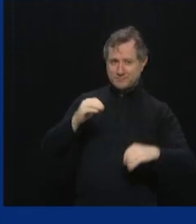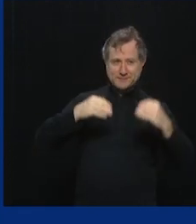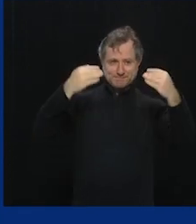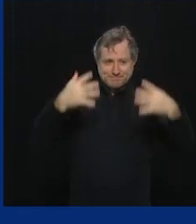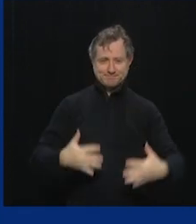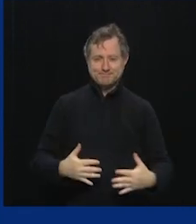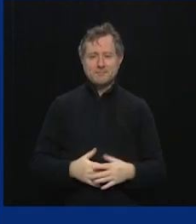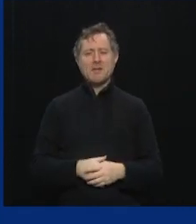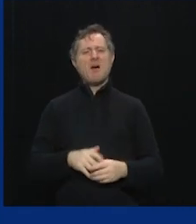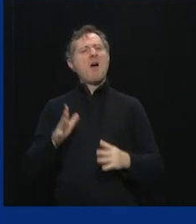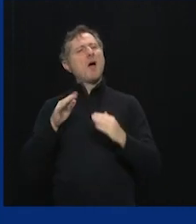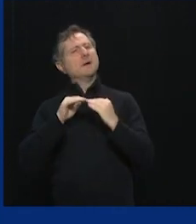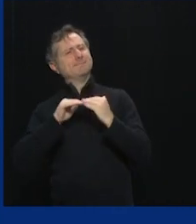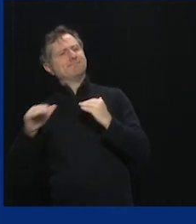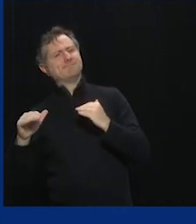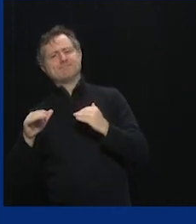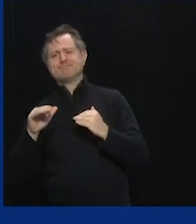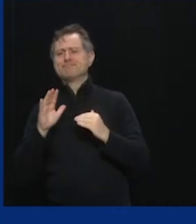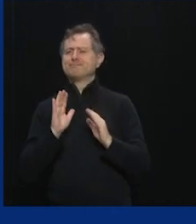stabilizing.